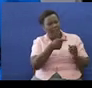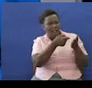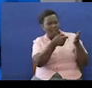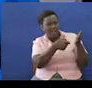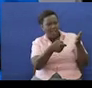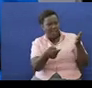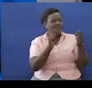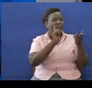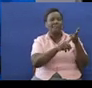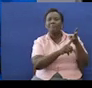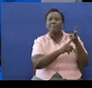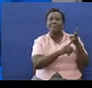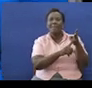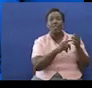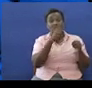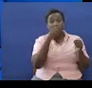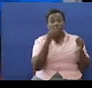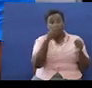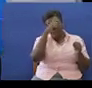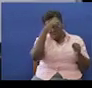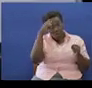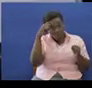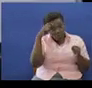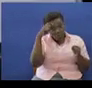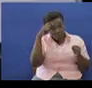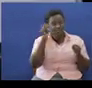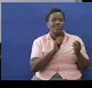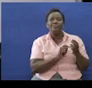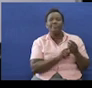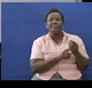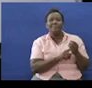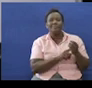4. So, temperatures also.